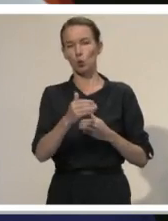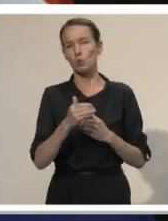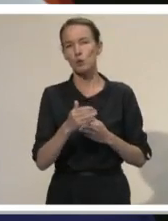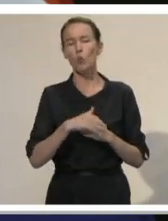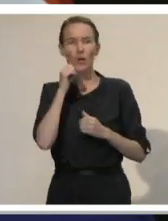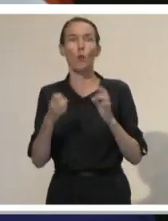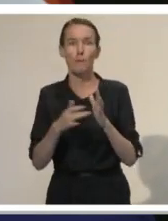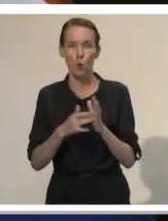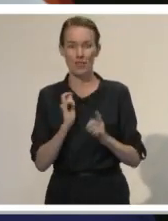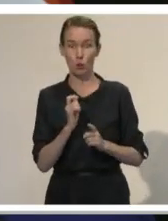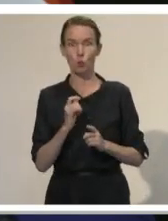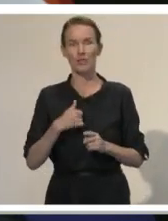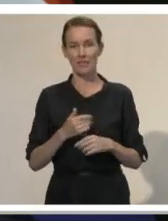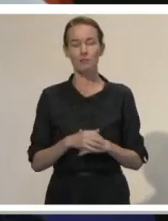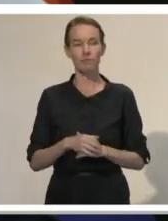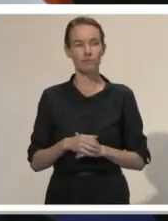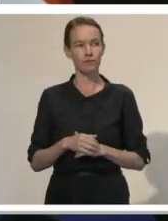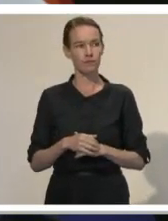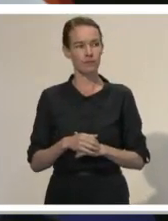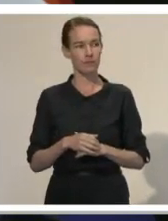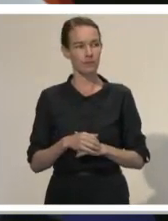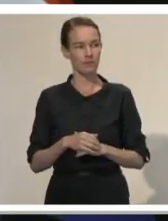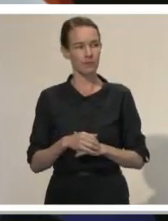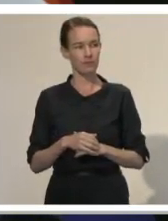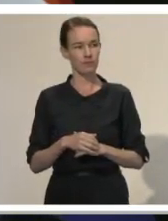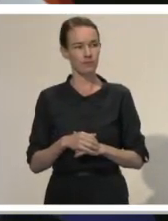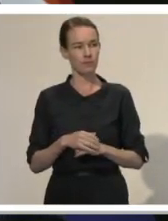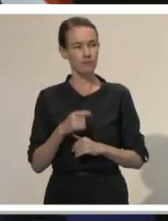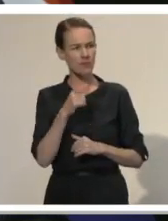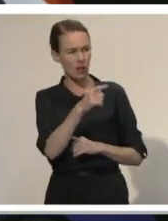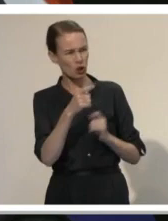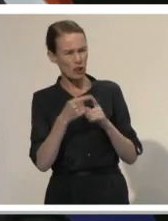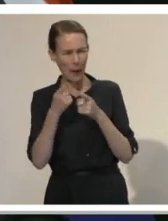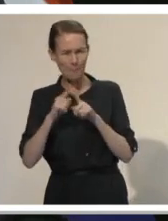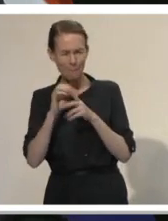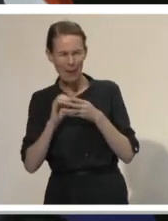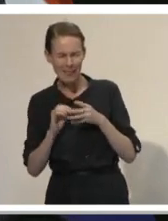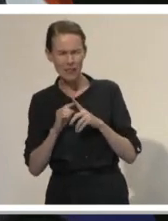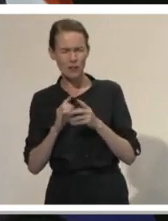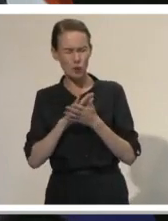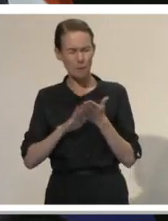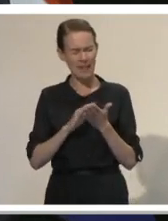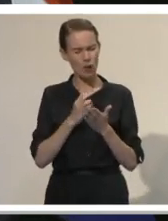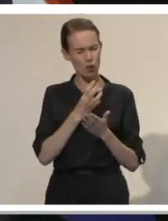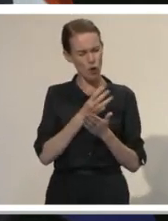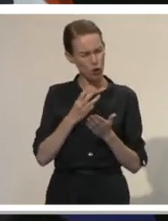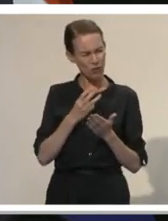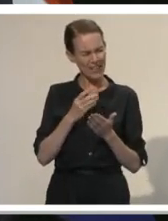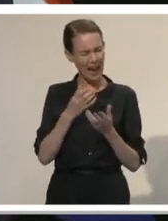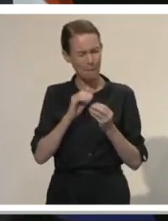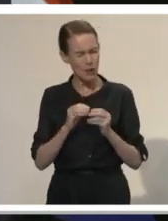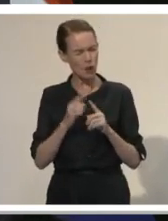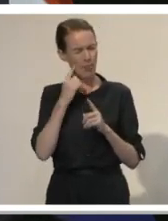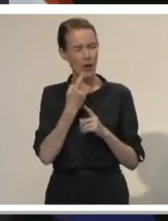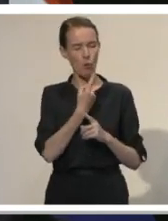So that's right. Is that roughly $33 million a year goes to Google and Facebook and advertising spend? Of 110, I think it was about 110, so I think it was